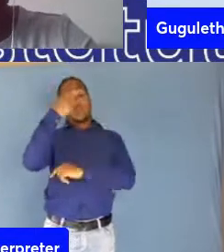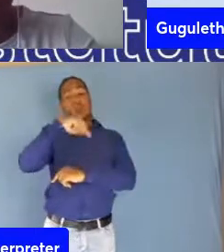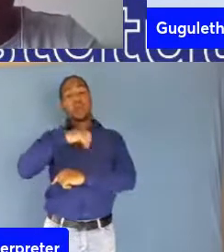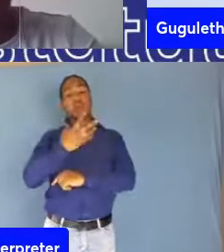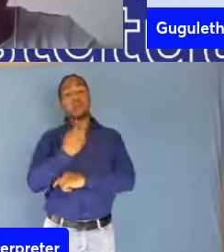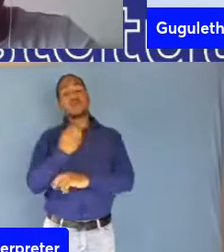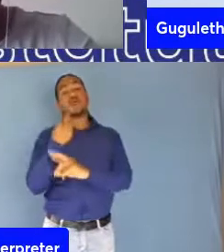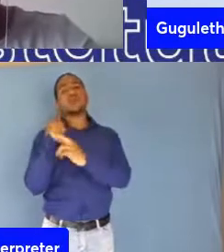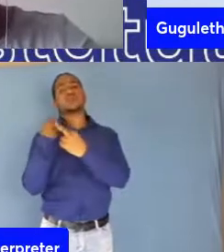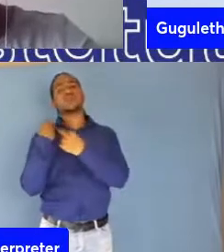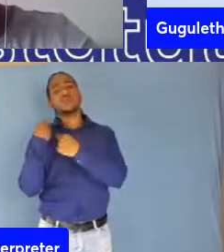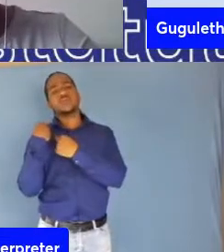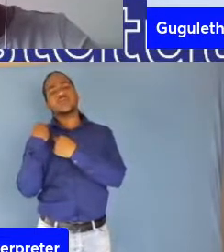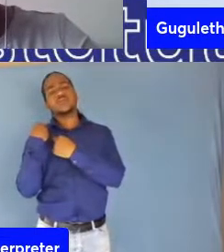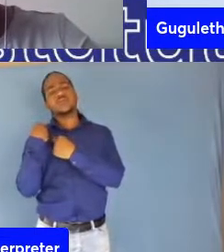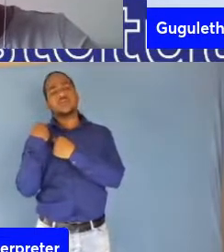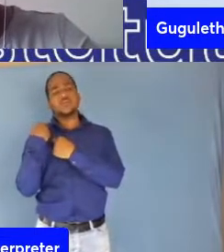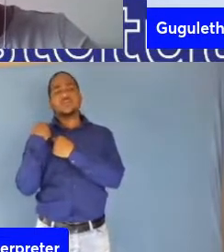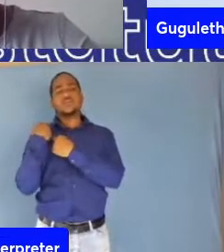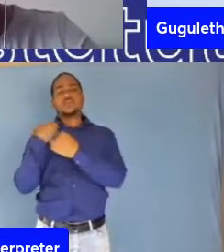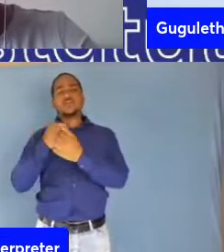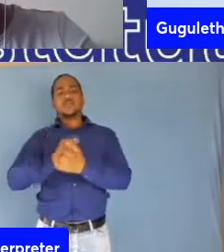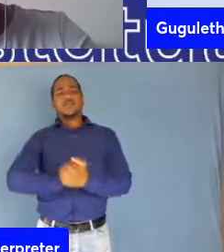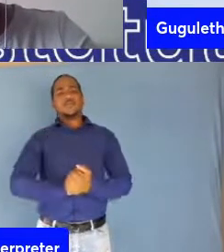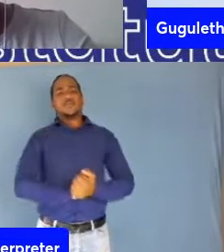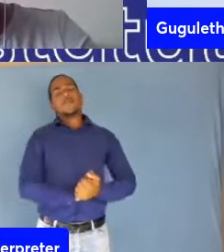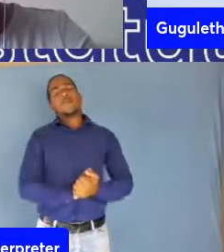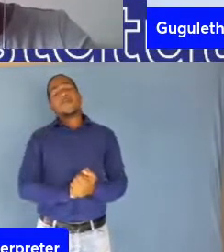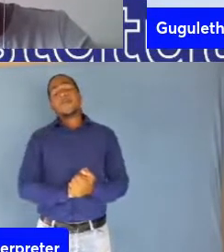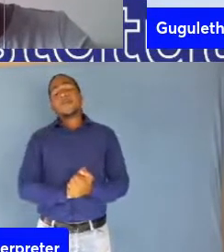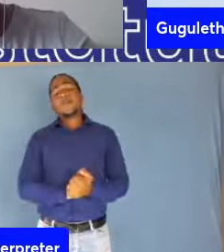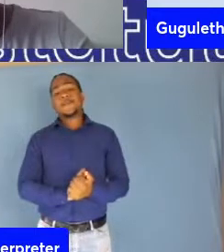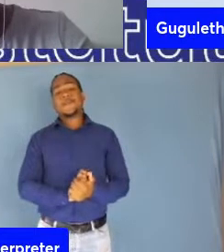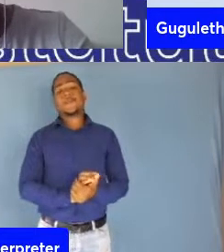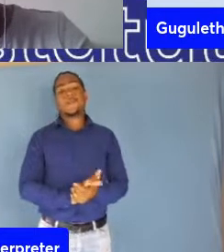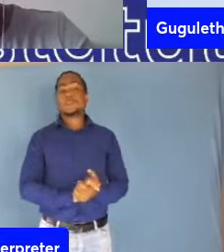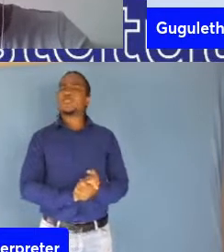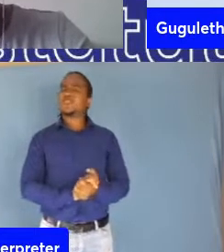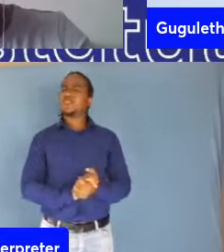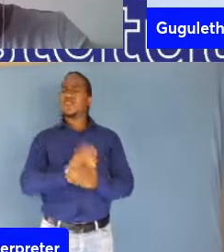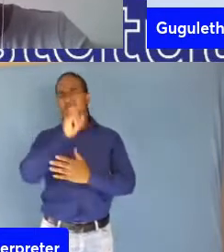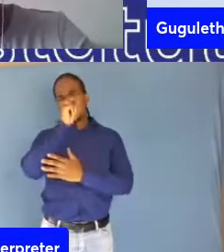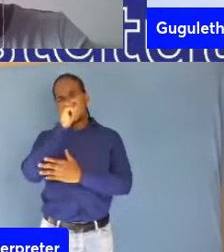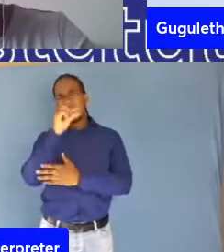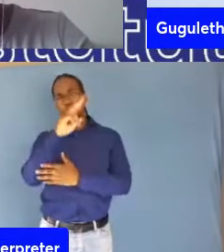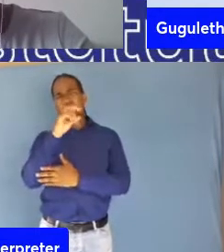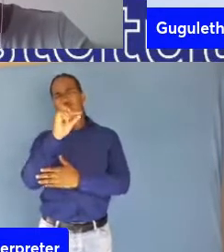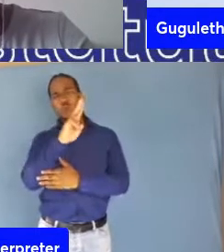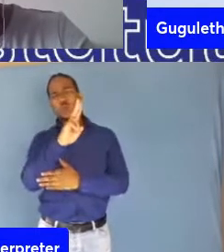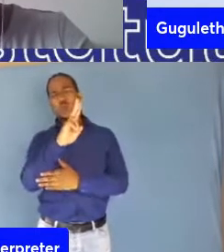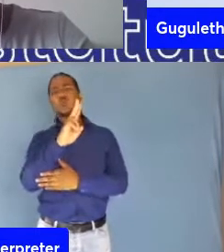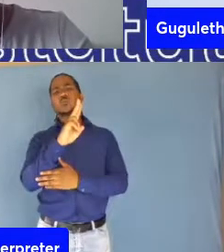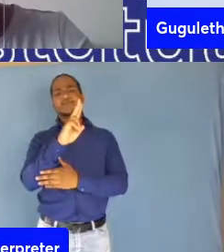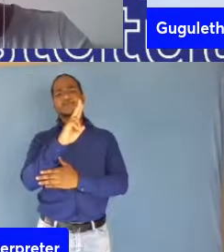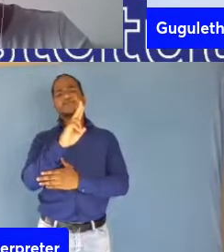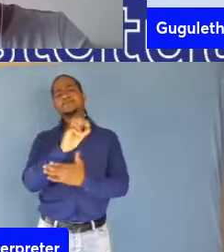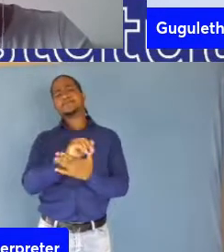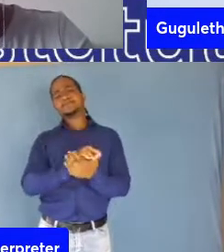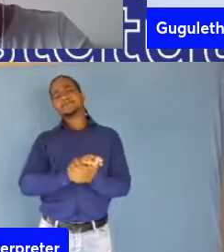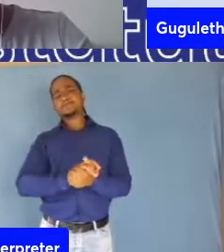have a responsibility. Um, Sis Coco, back to you.